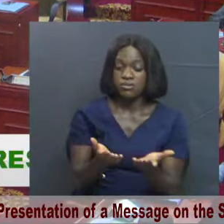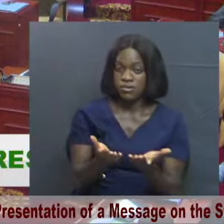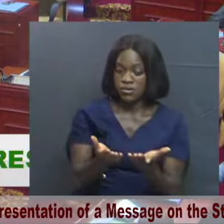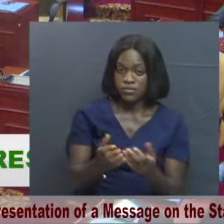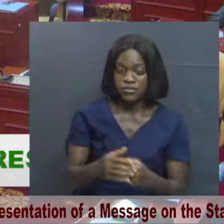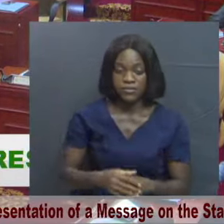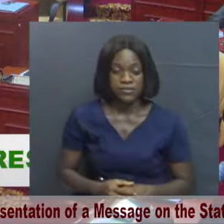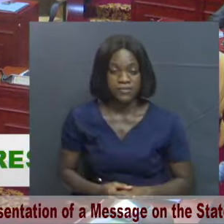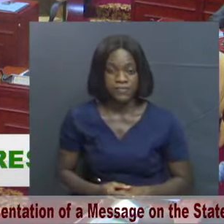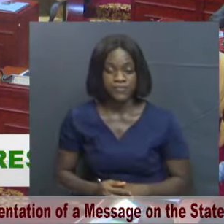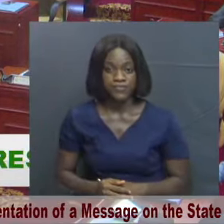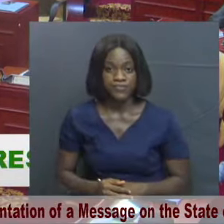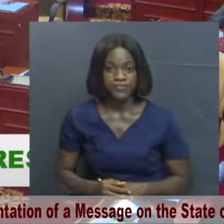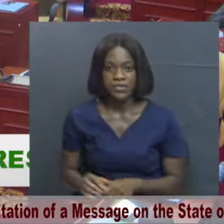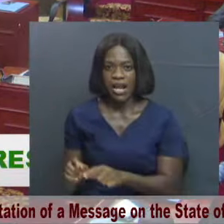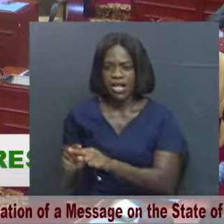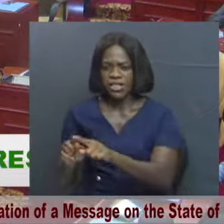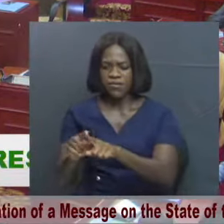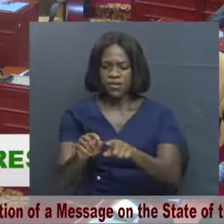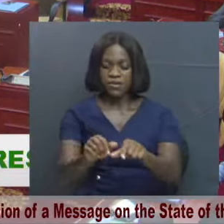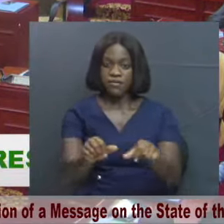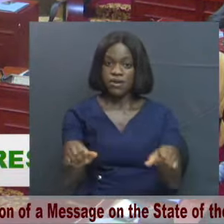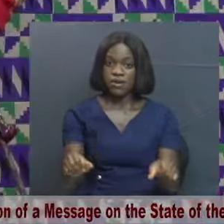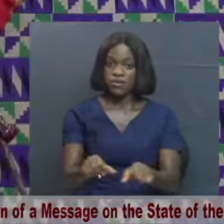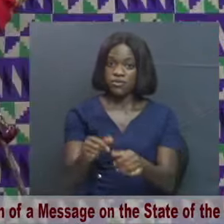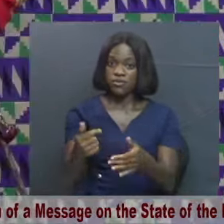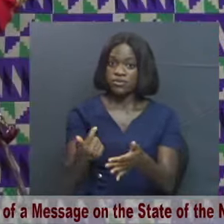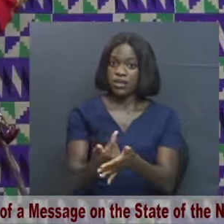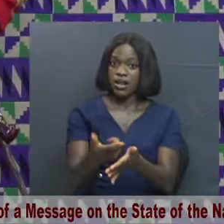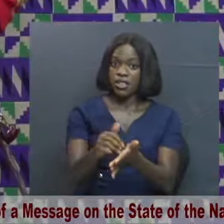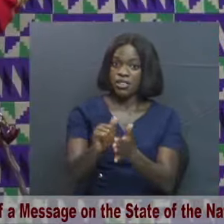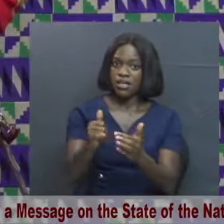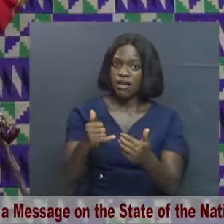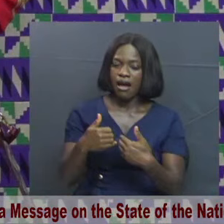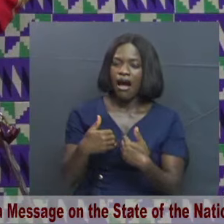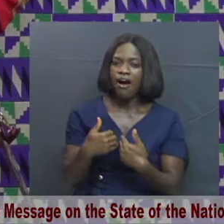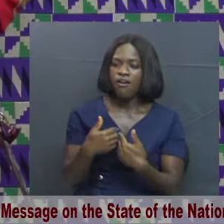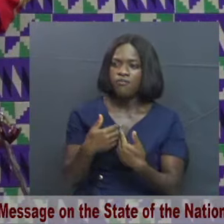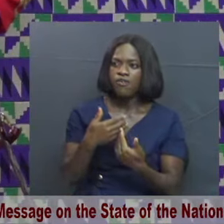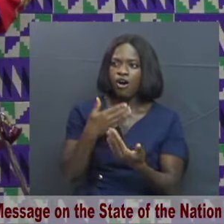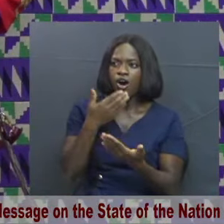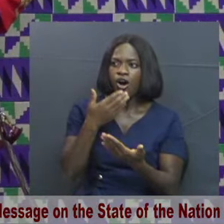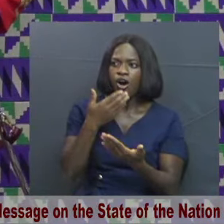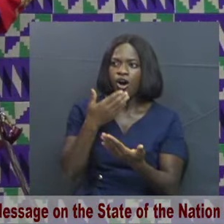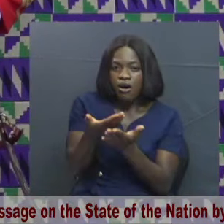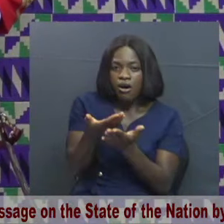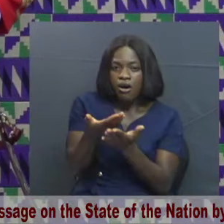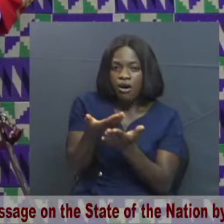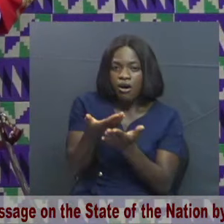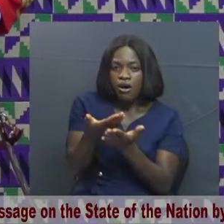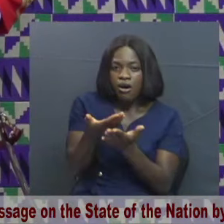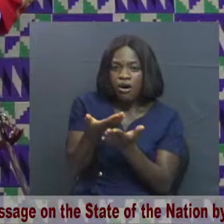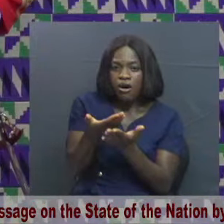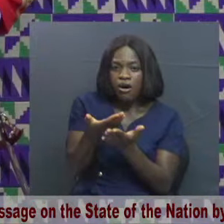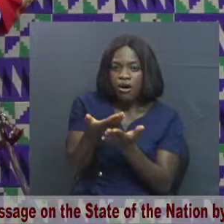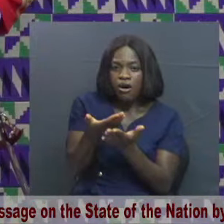Services various locations across the country with potential to be food baskets have been identified for the establishment of